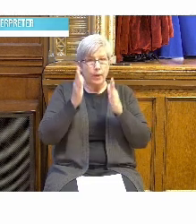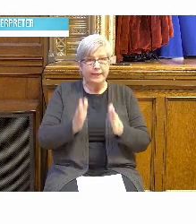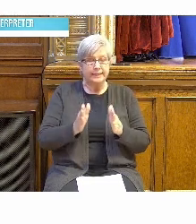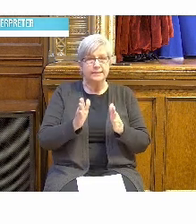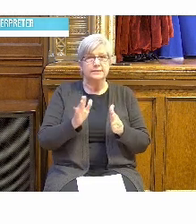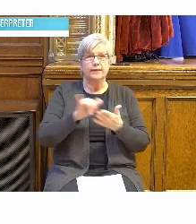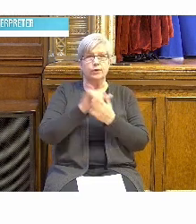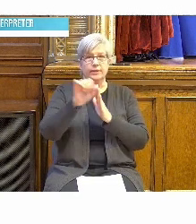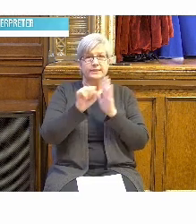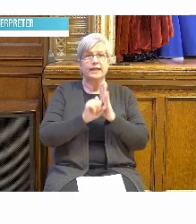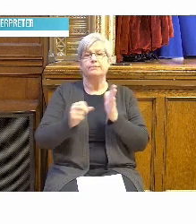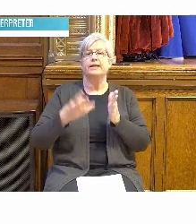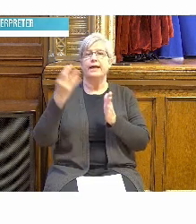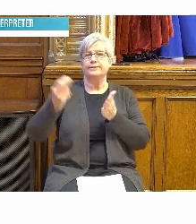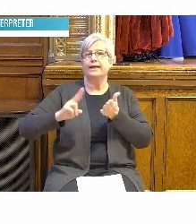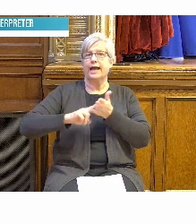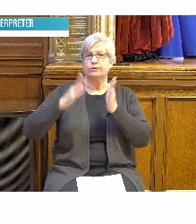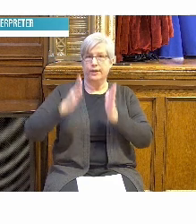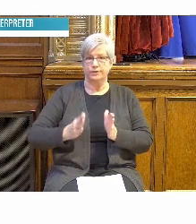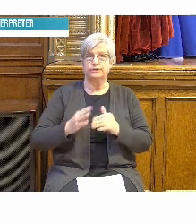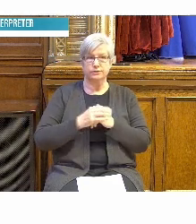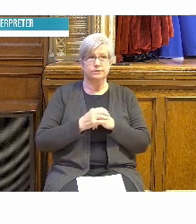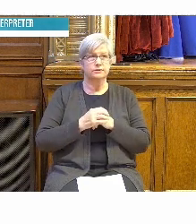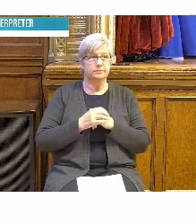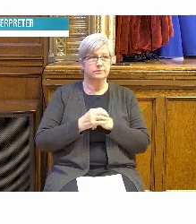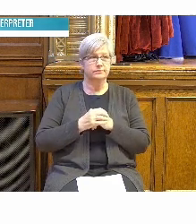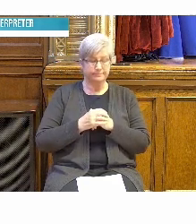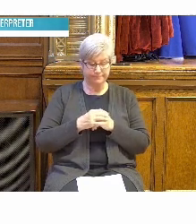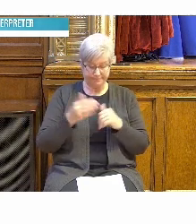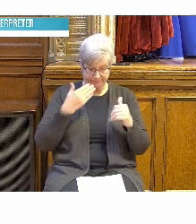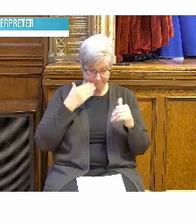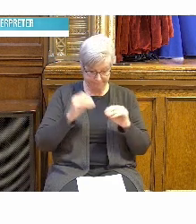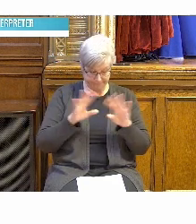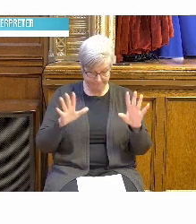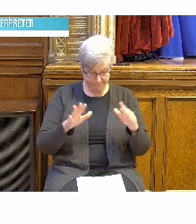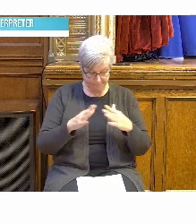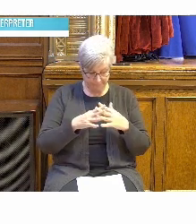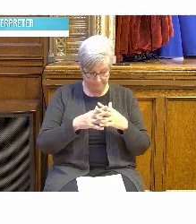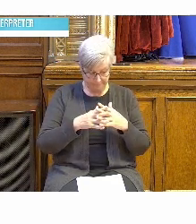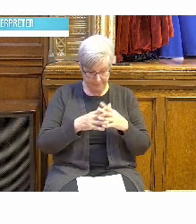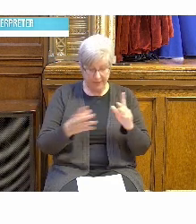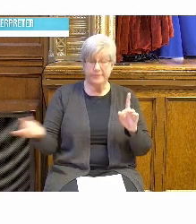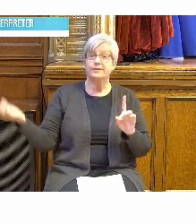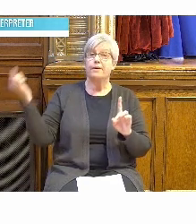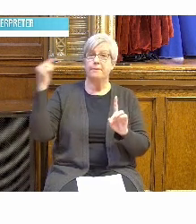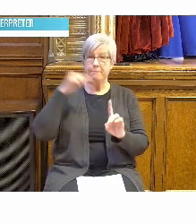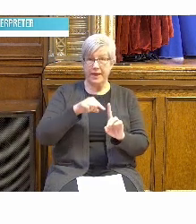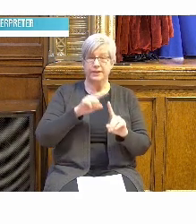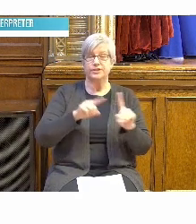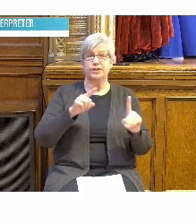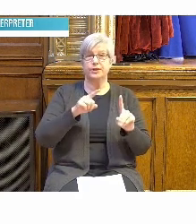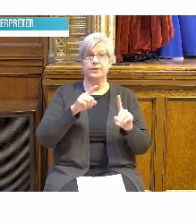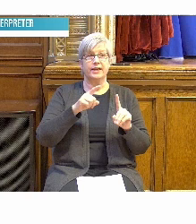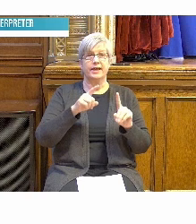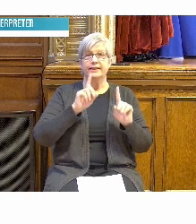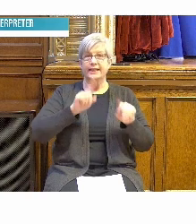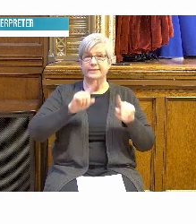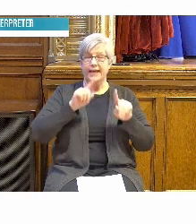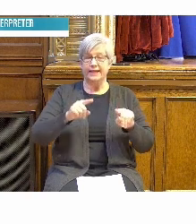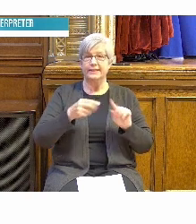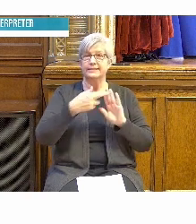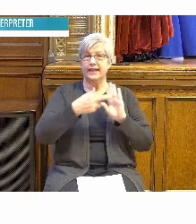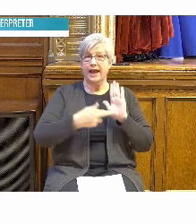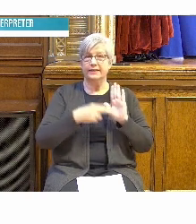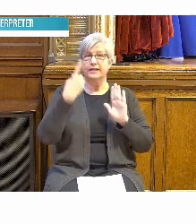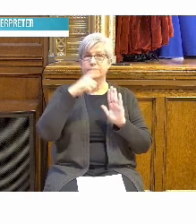they contract with us. Thank you, Commissioner. So back to the guidelines on attendance and participation for the New York